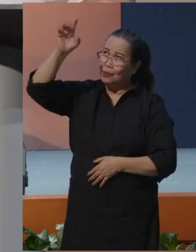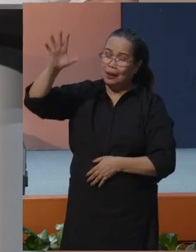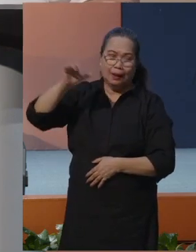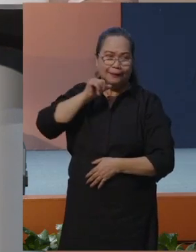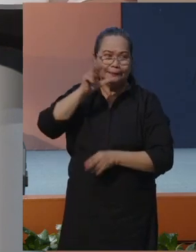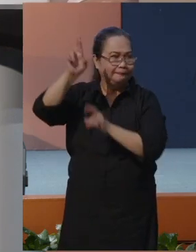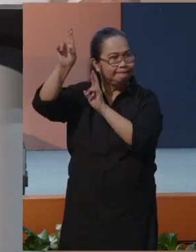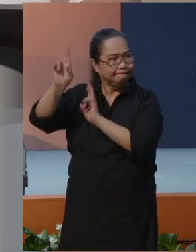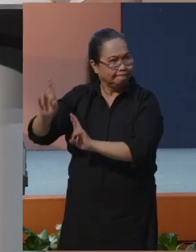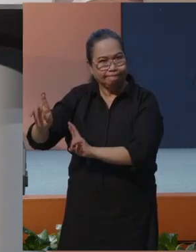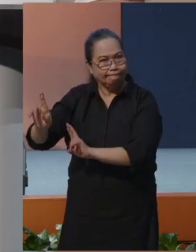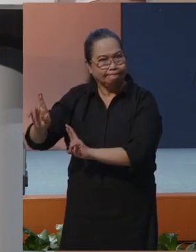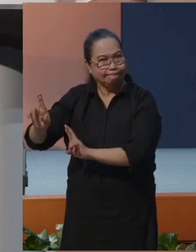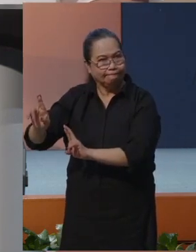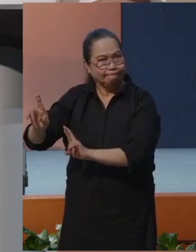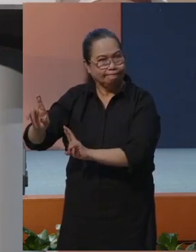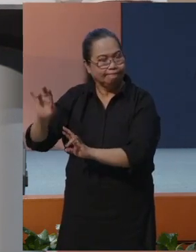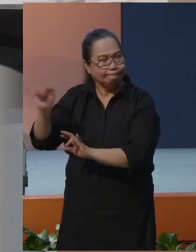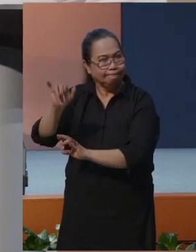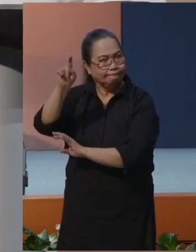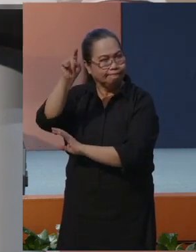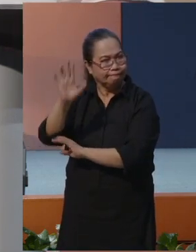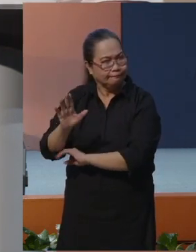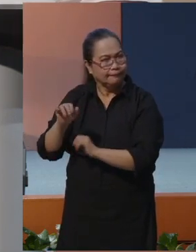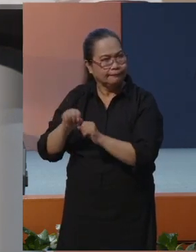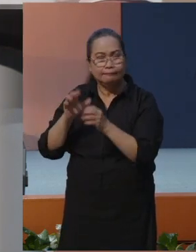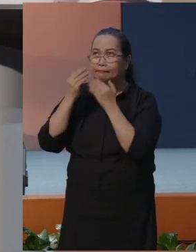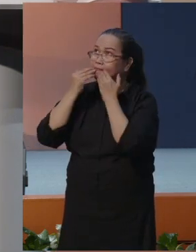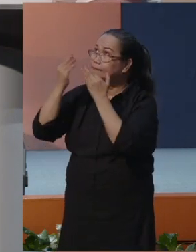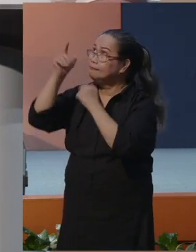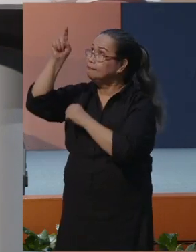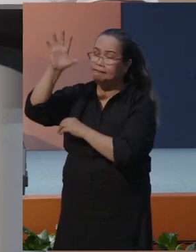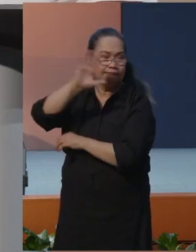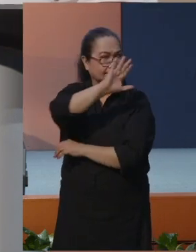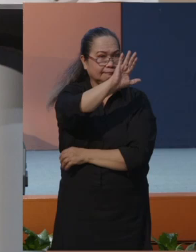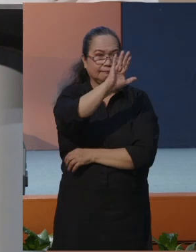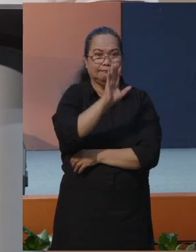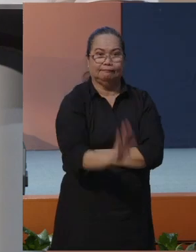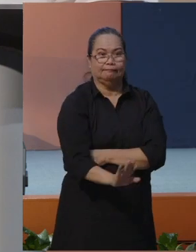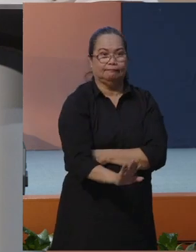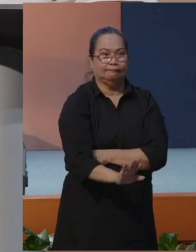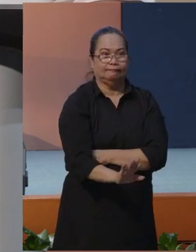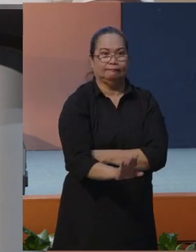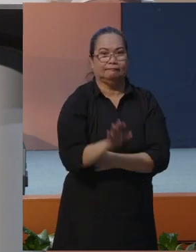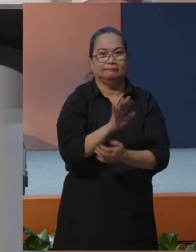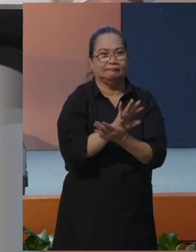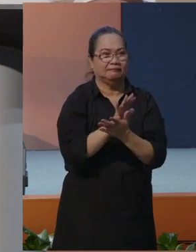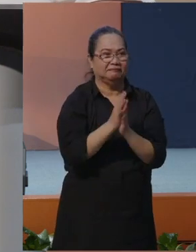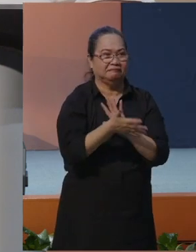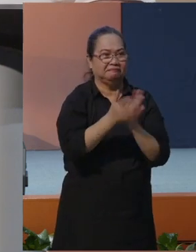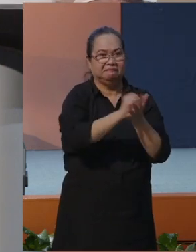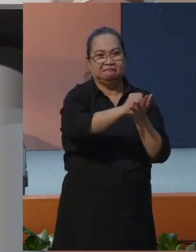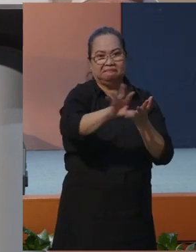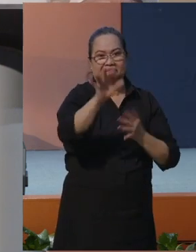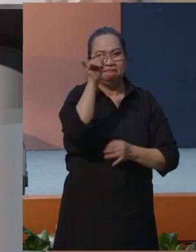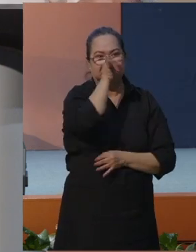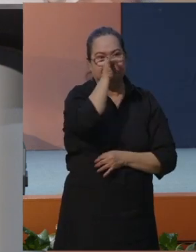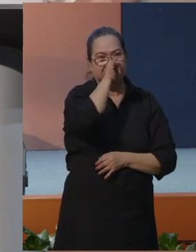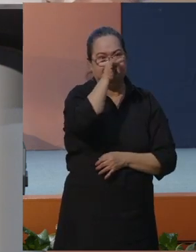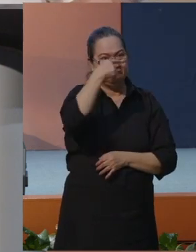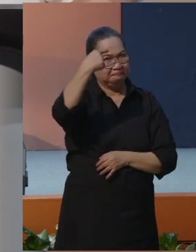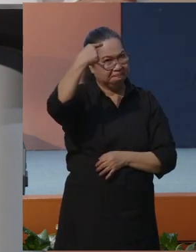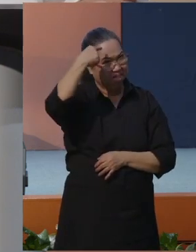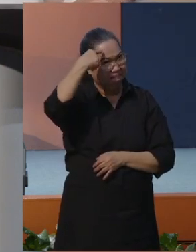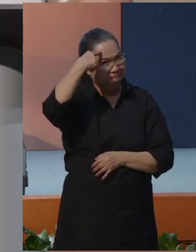honor Him as God or give thanks to Him. But they became futile or foolish in their